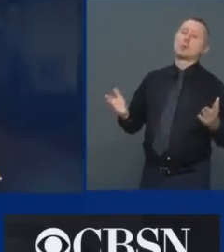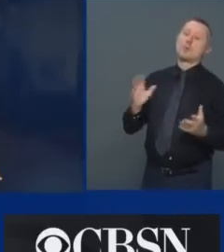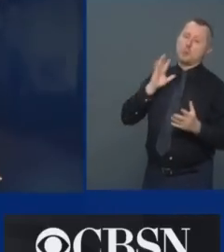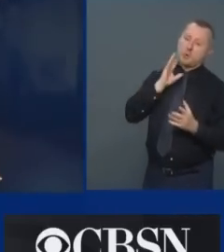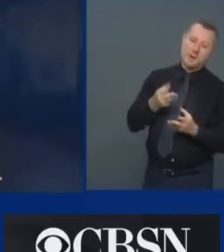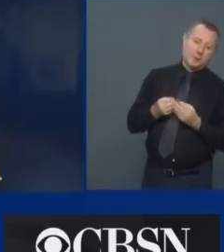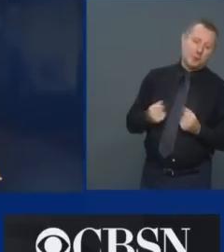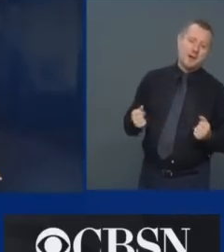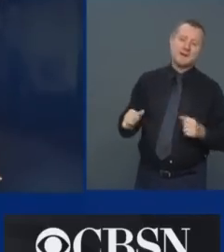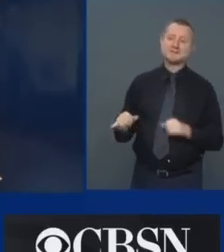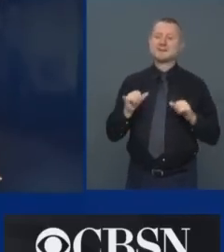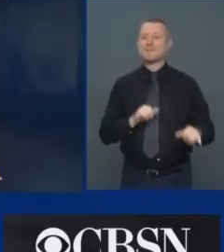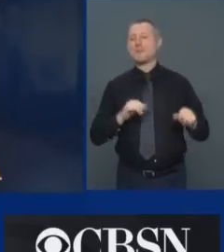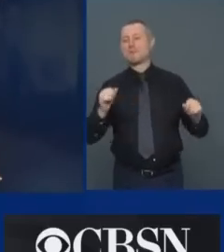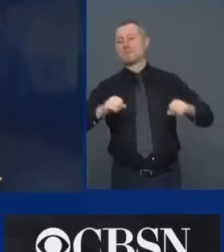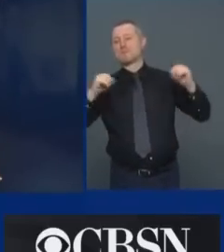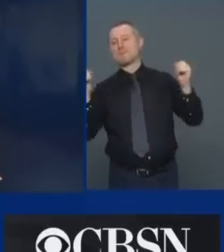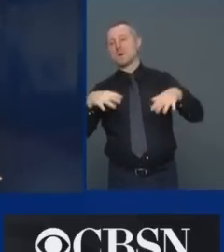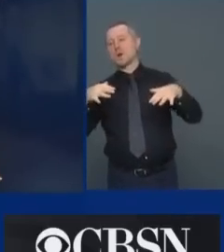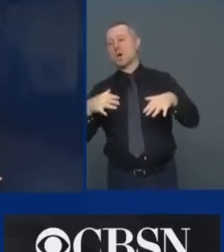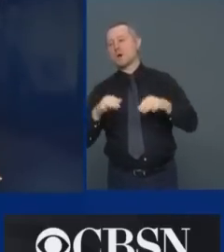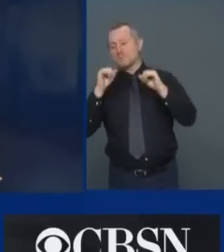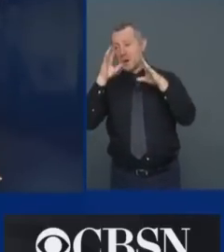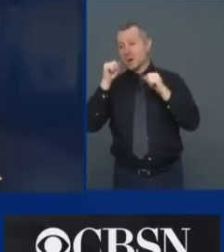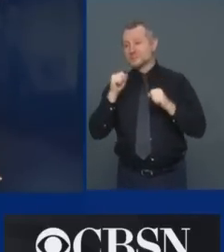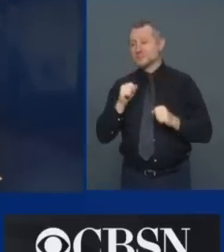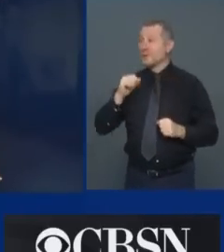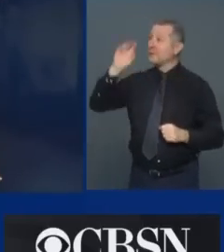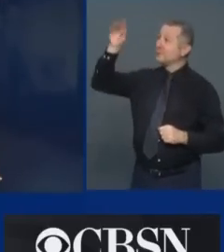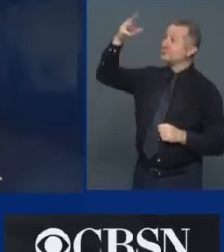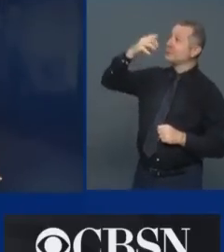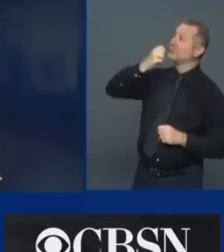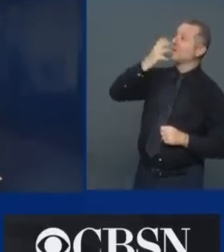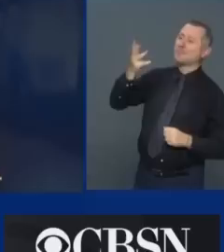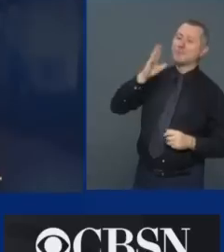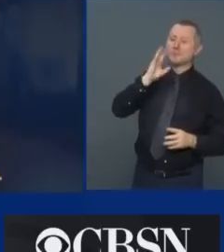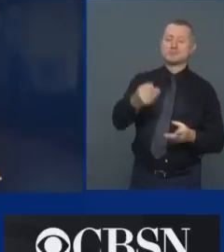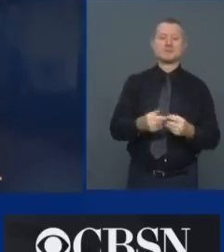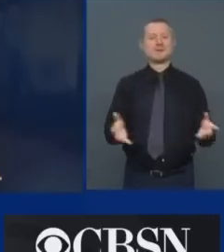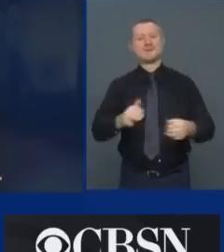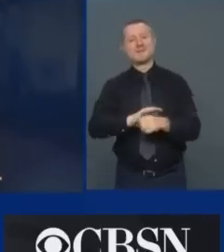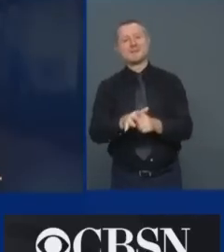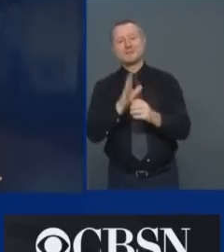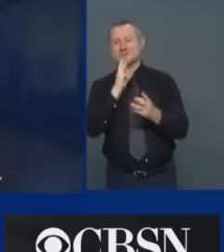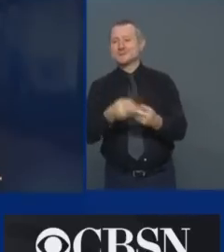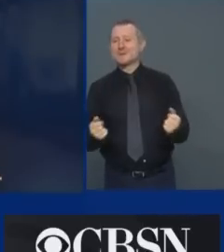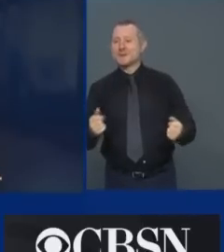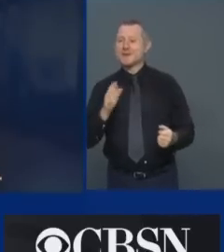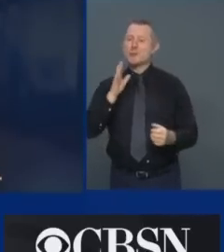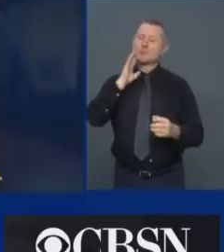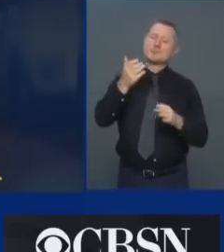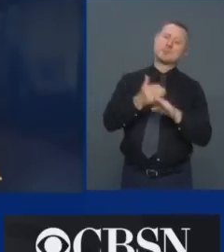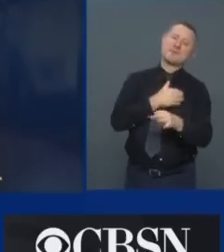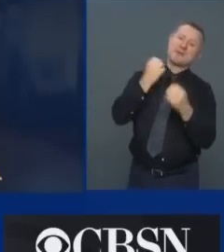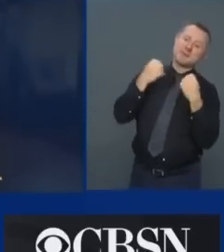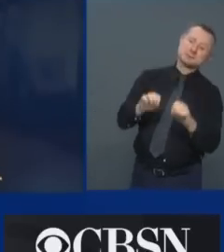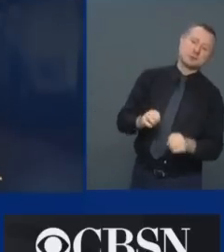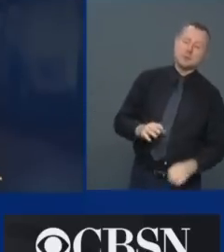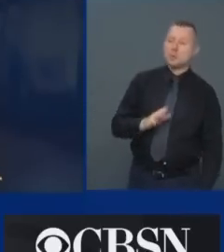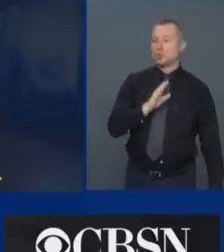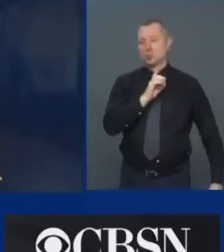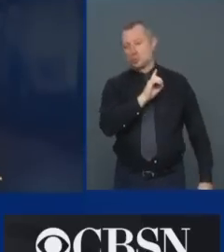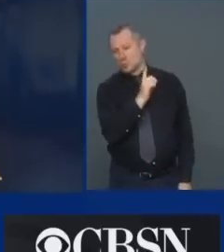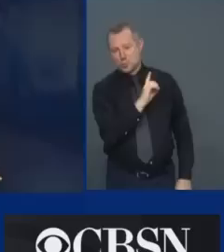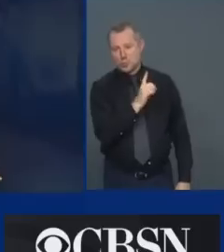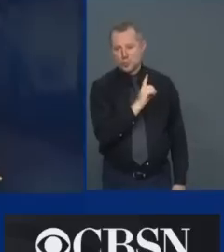going to go away when the weather gets warm. It's going to go away by Easter. No, you don't